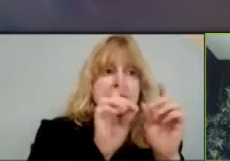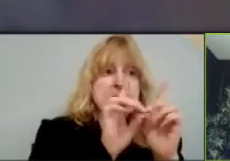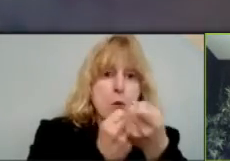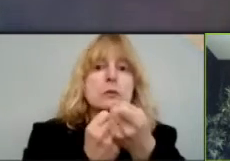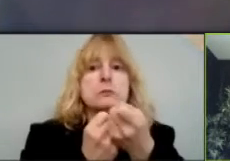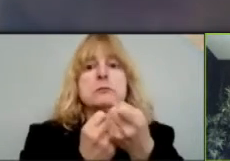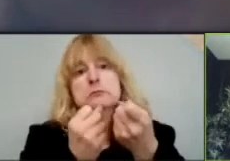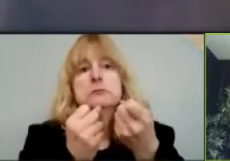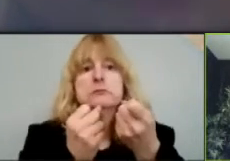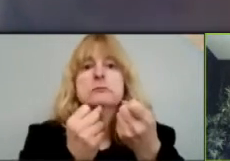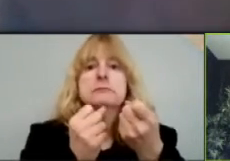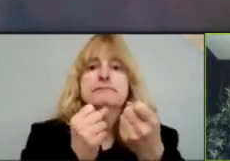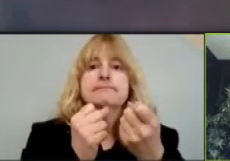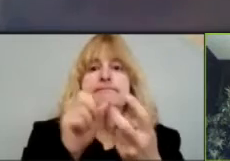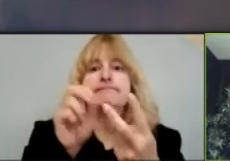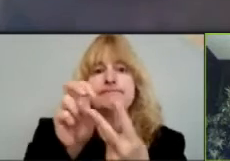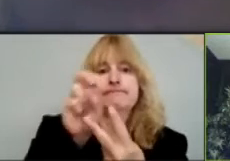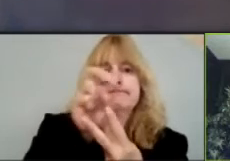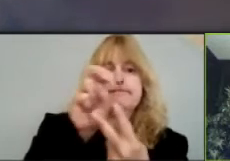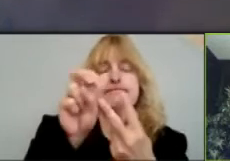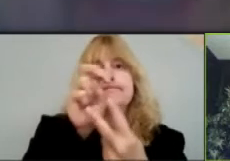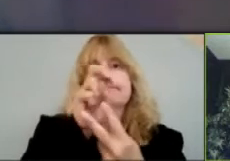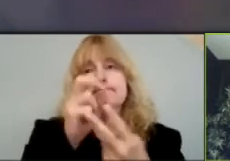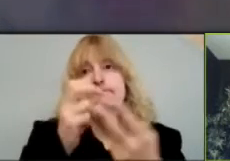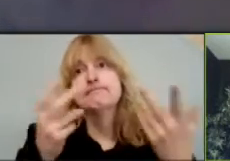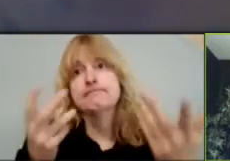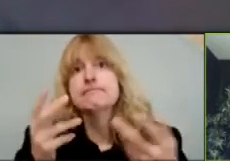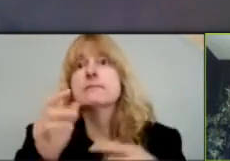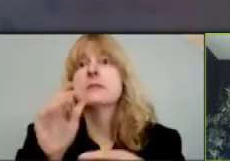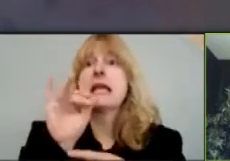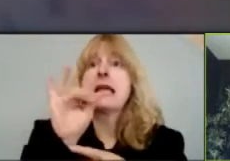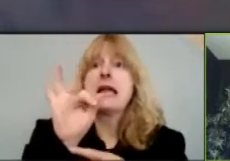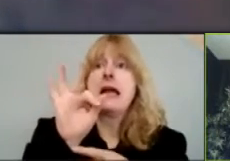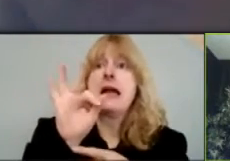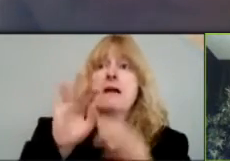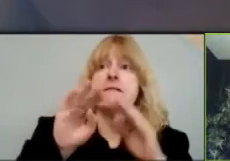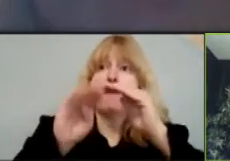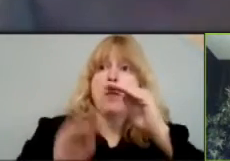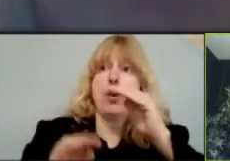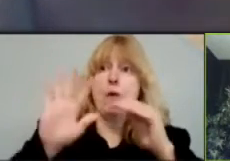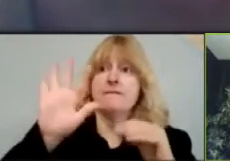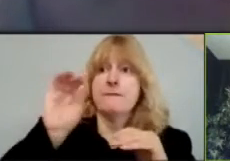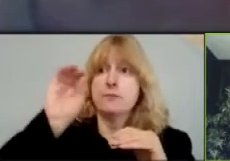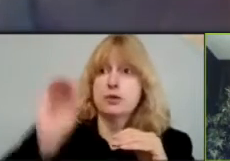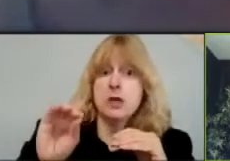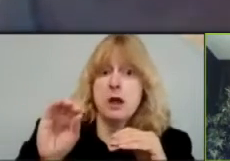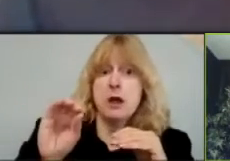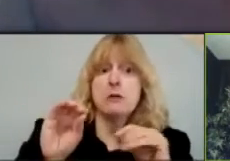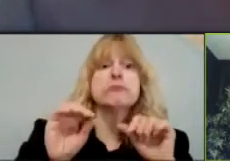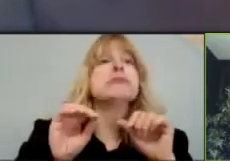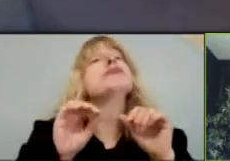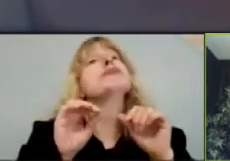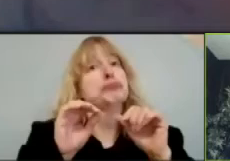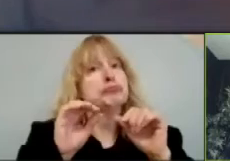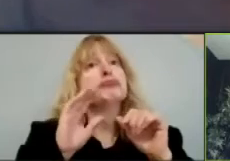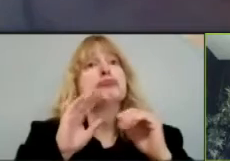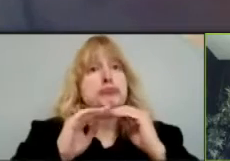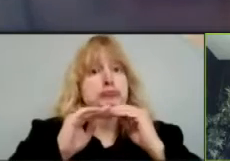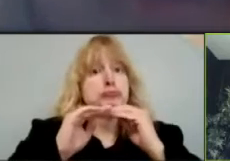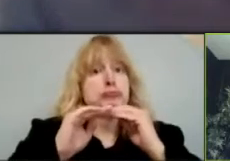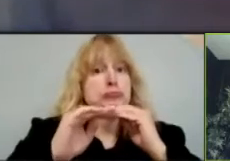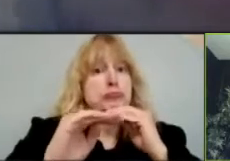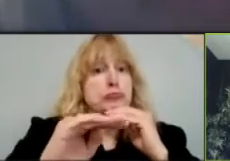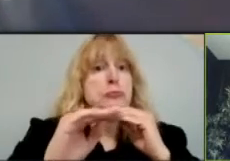And then if rates are below 5% and stay, then we're looking to restart in-person